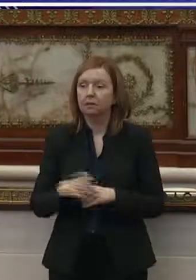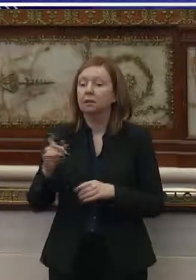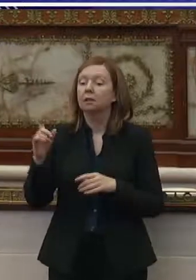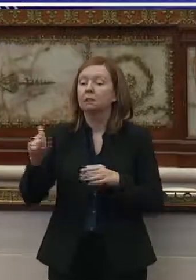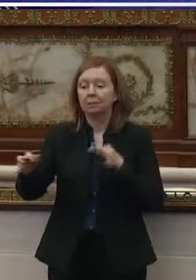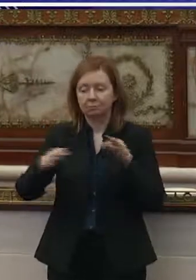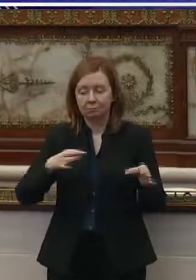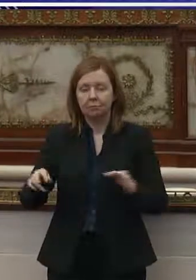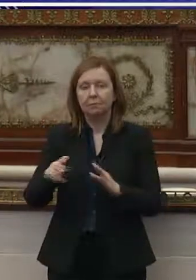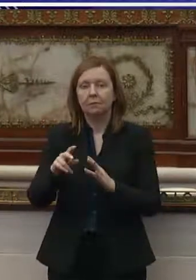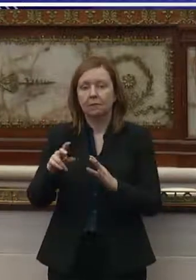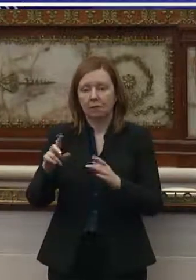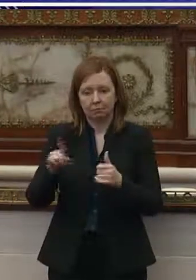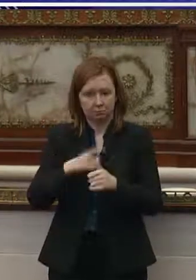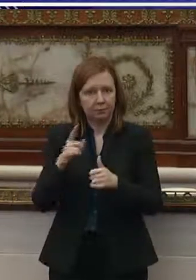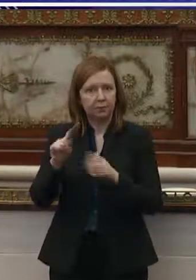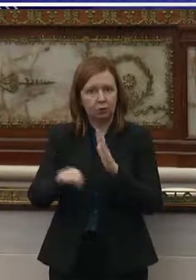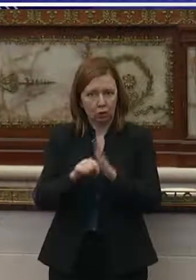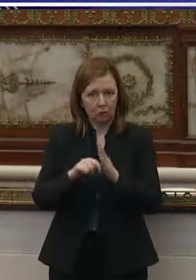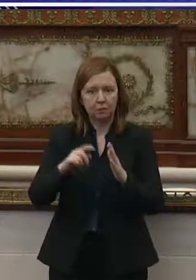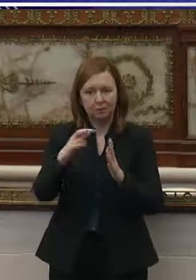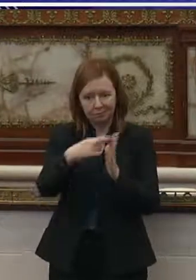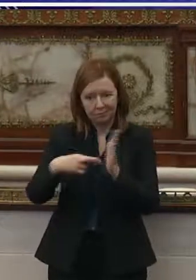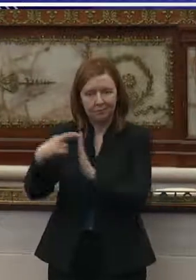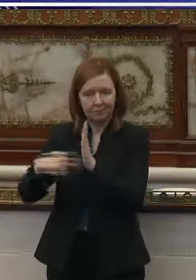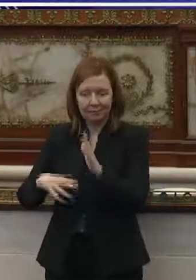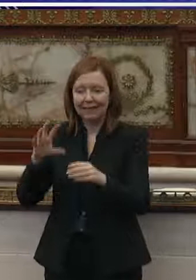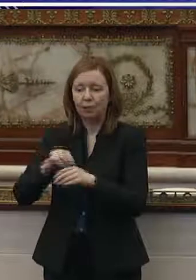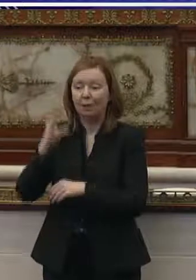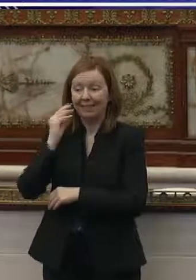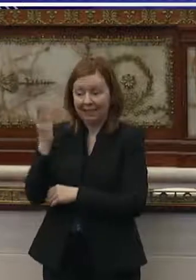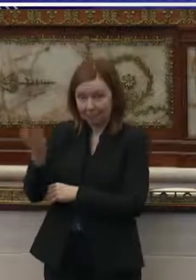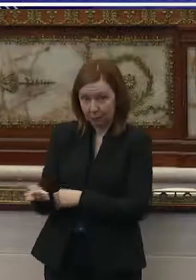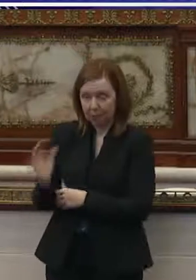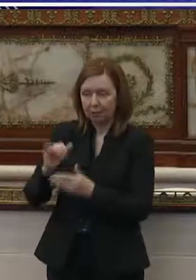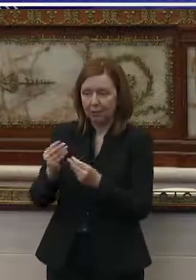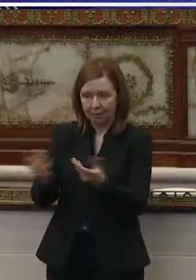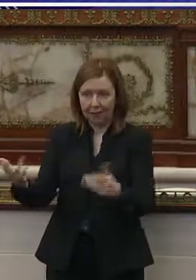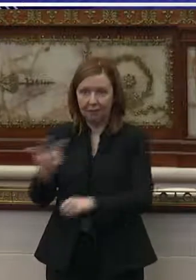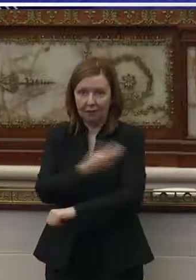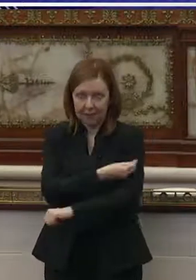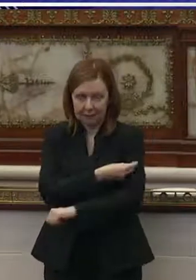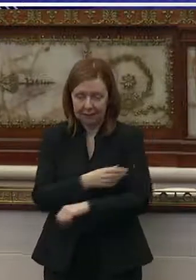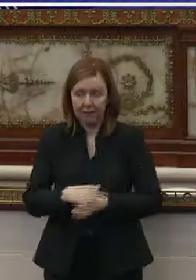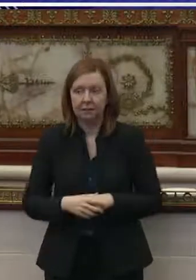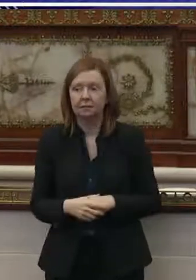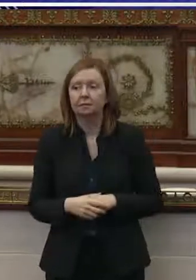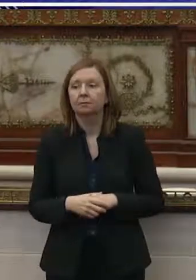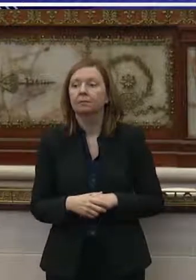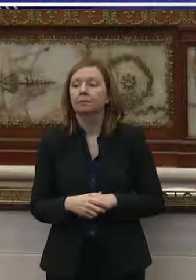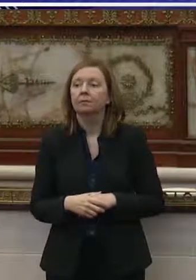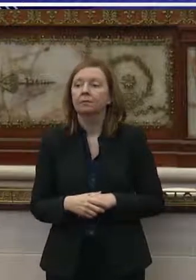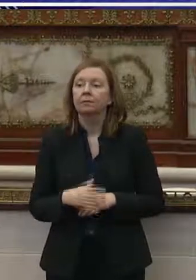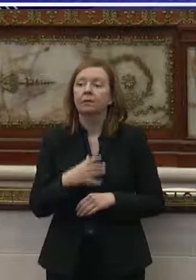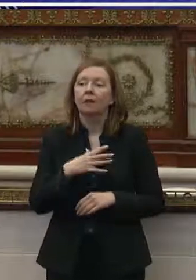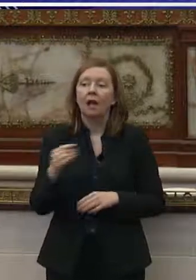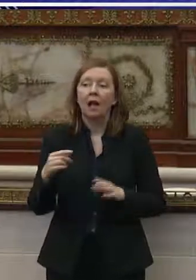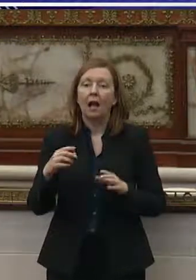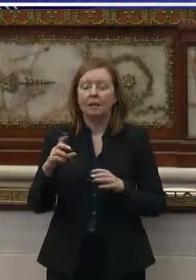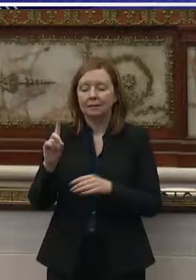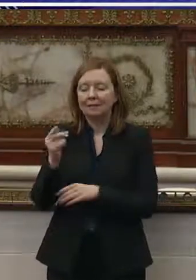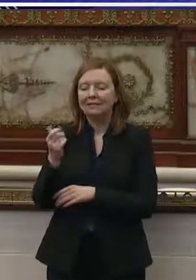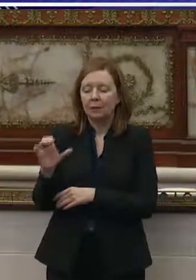principal terms of the contract, including the experience of the entity that will administer the vaccine doses and the